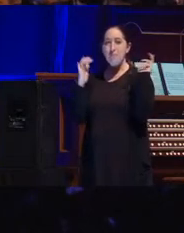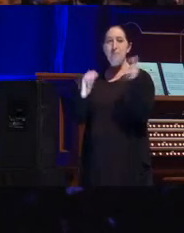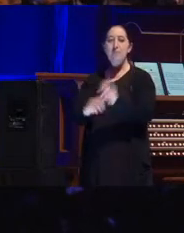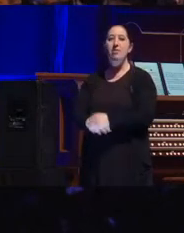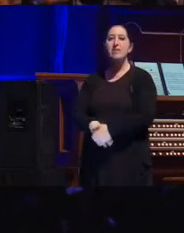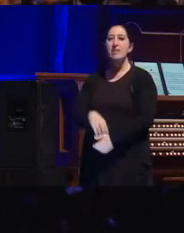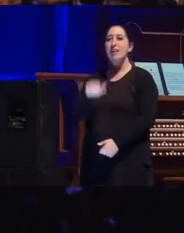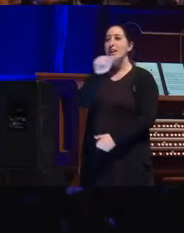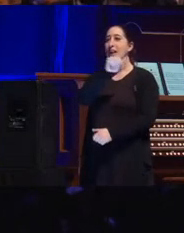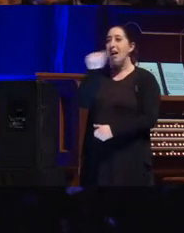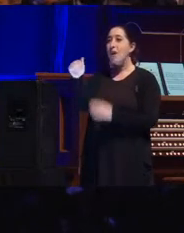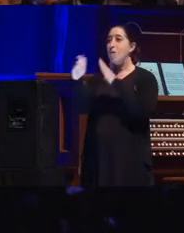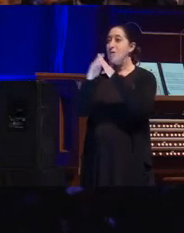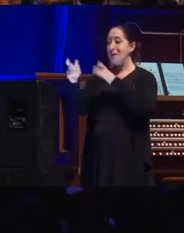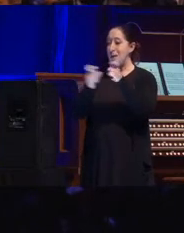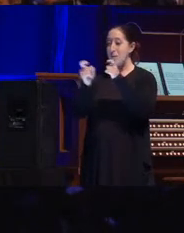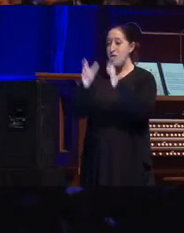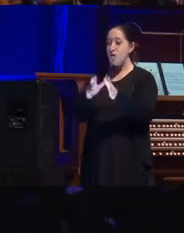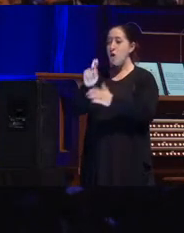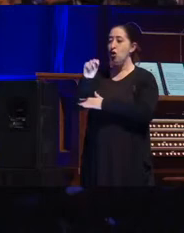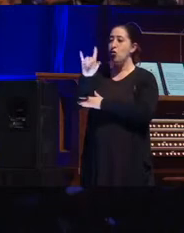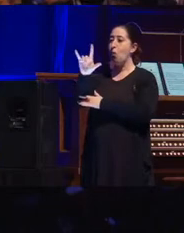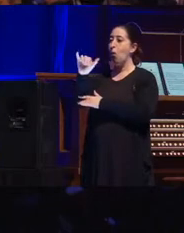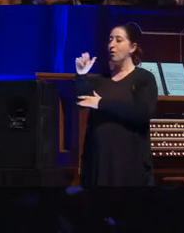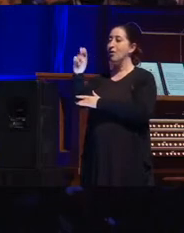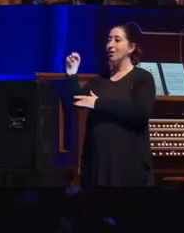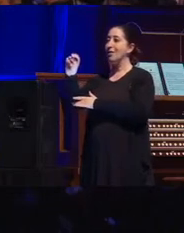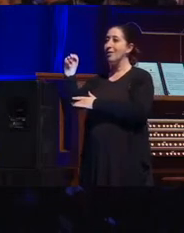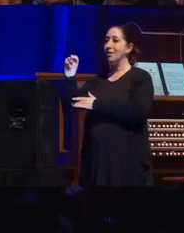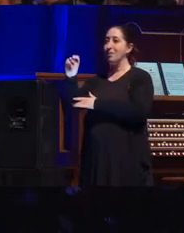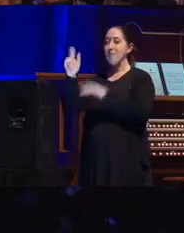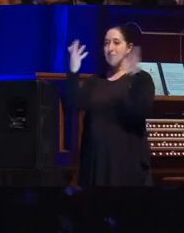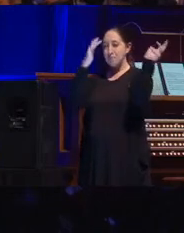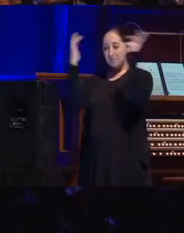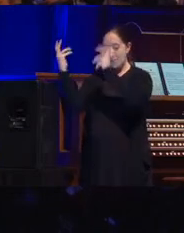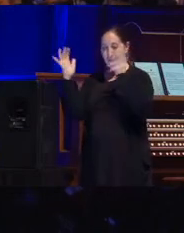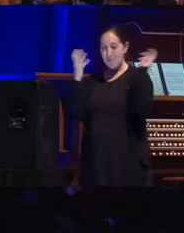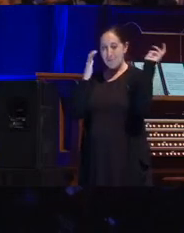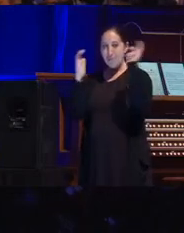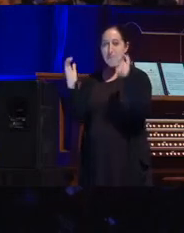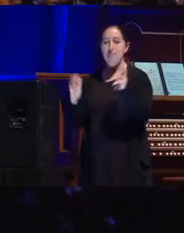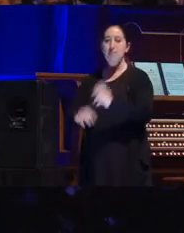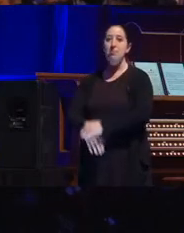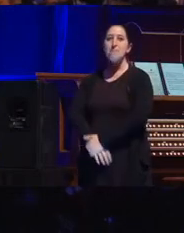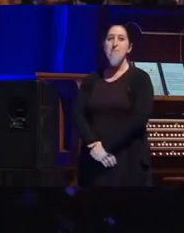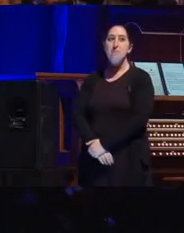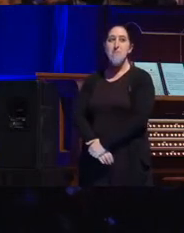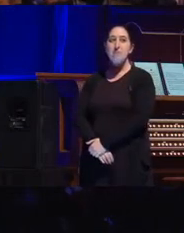Ann Arbor City Administrator Milton Dehoney Jr.,